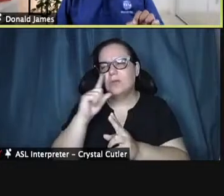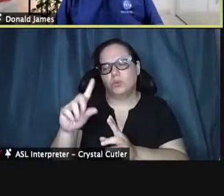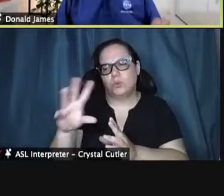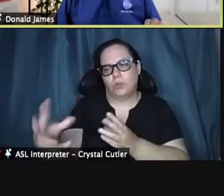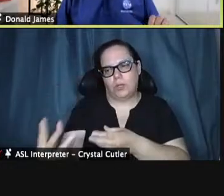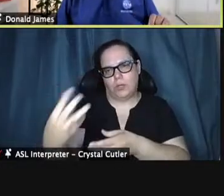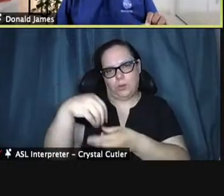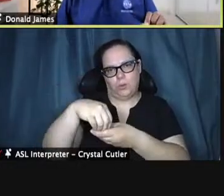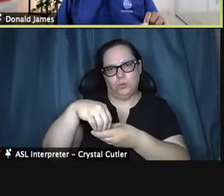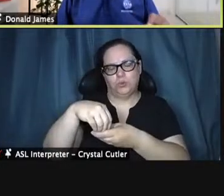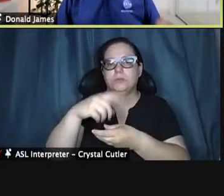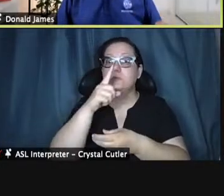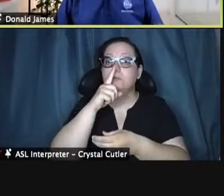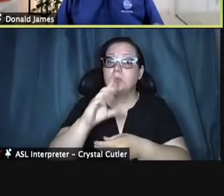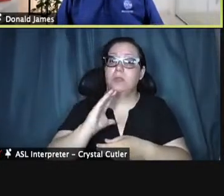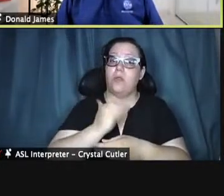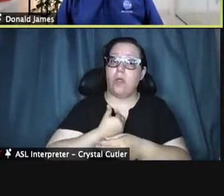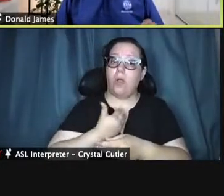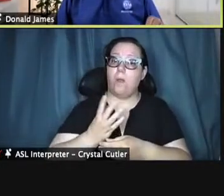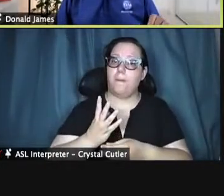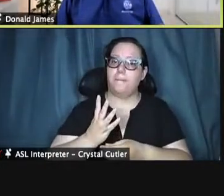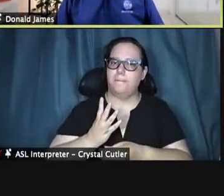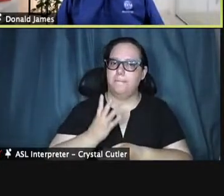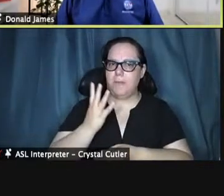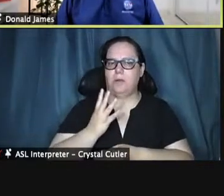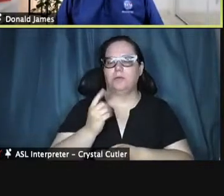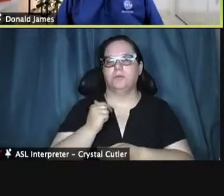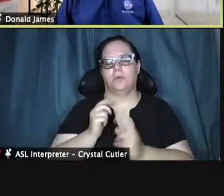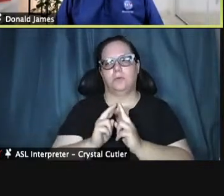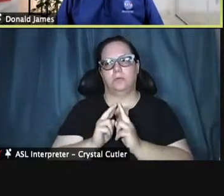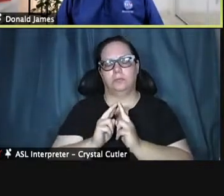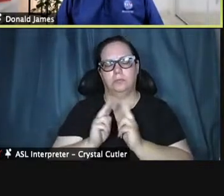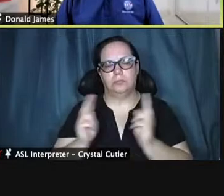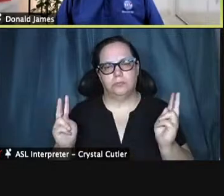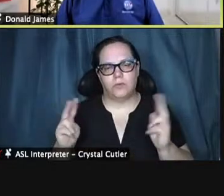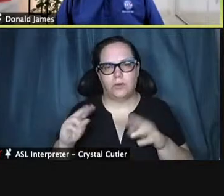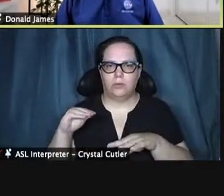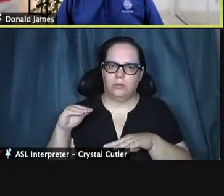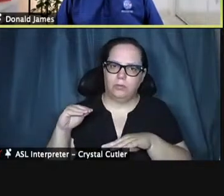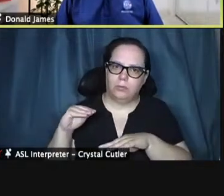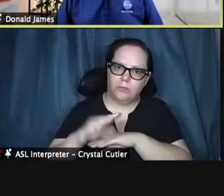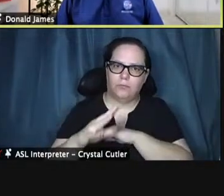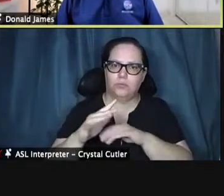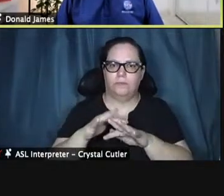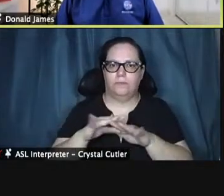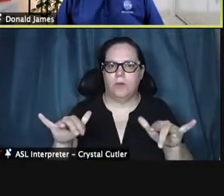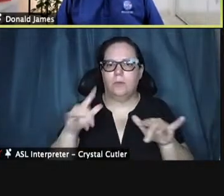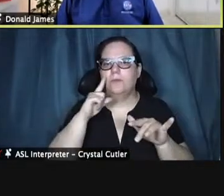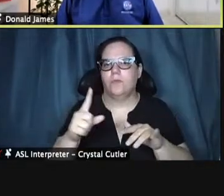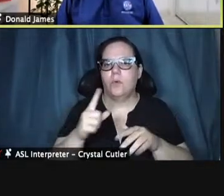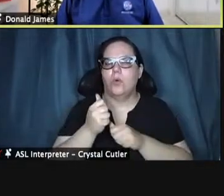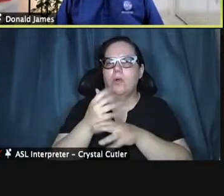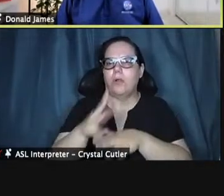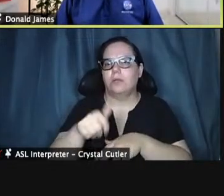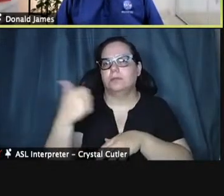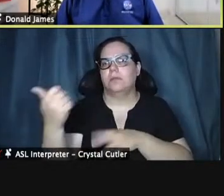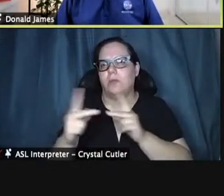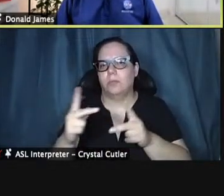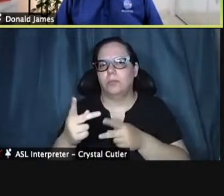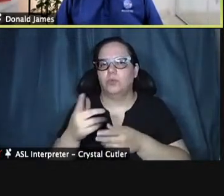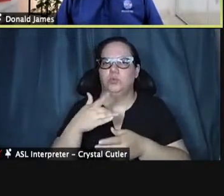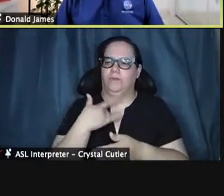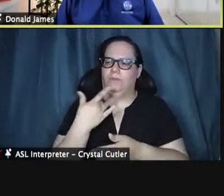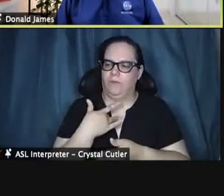our manners are a highly influential variable in causing others to be and to feel